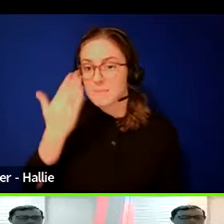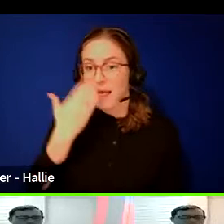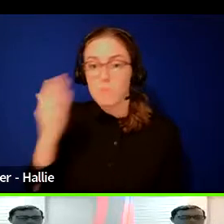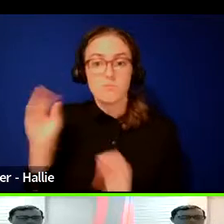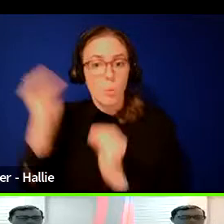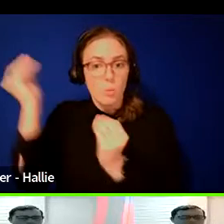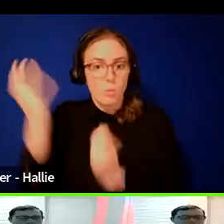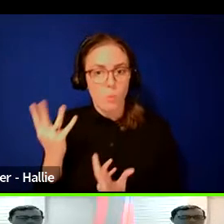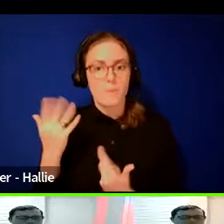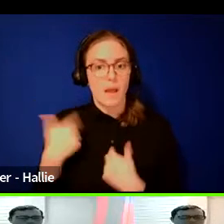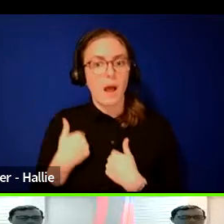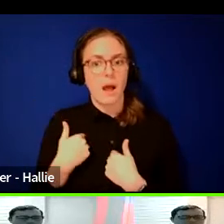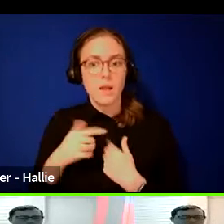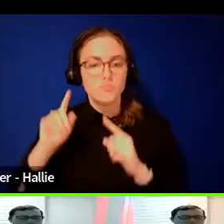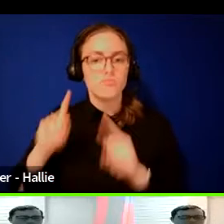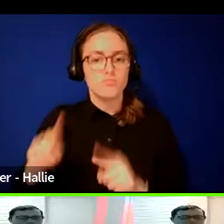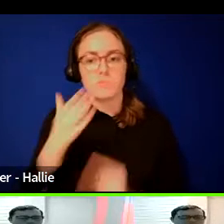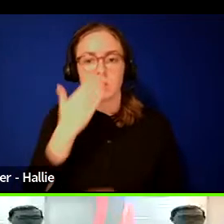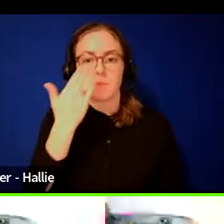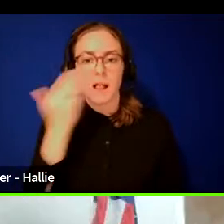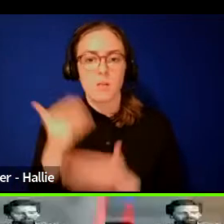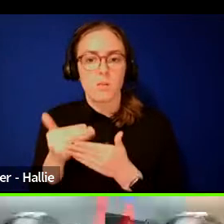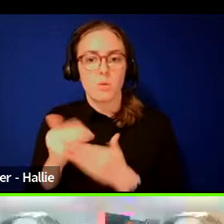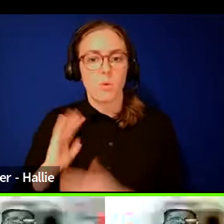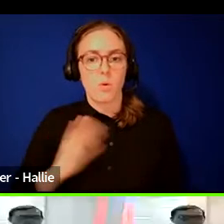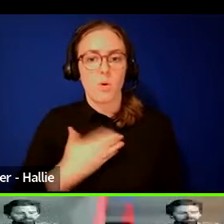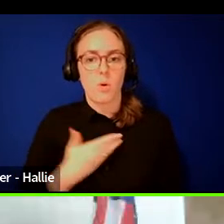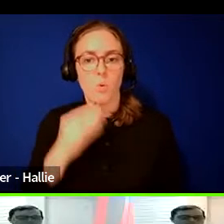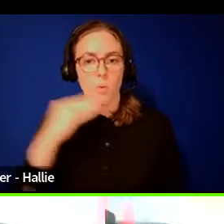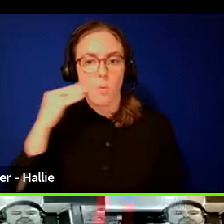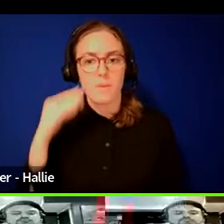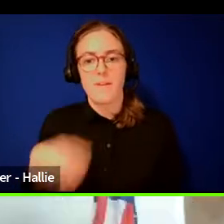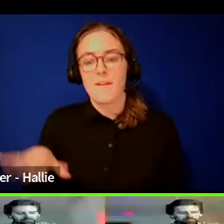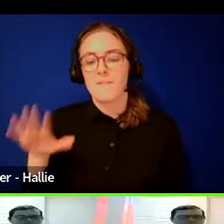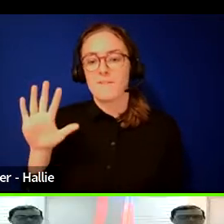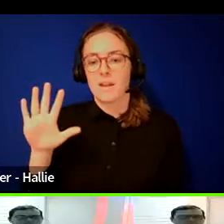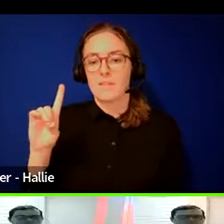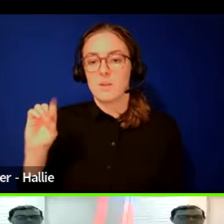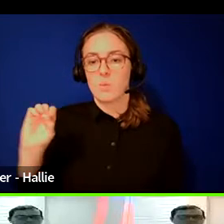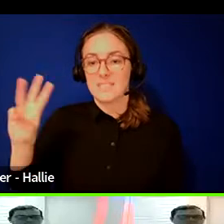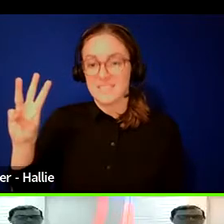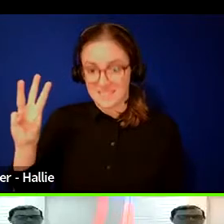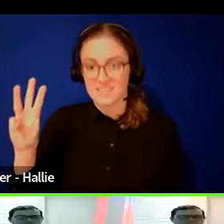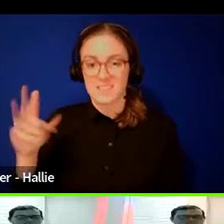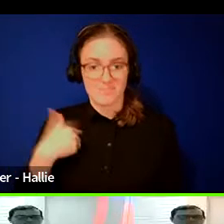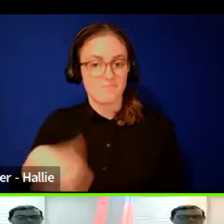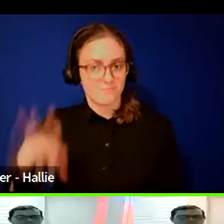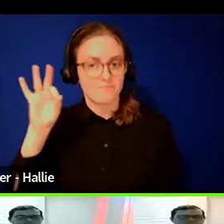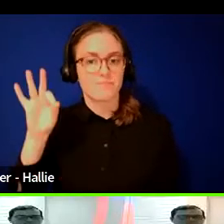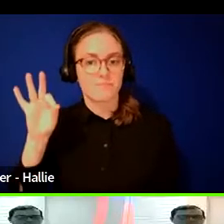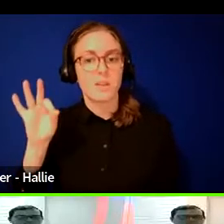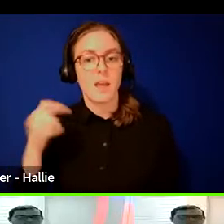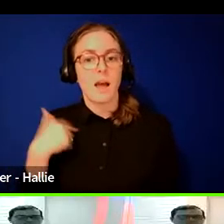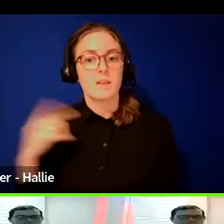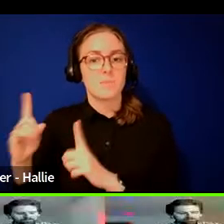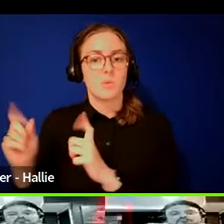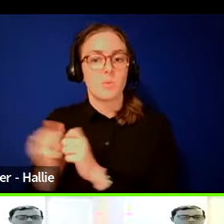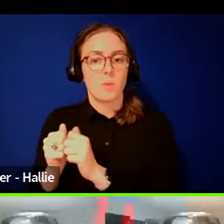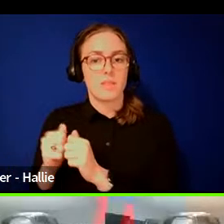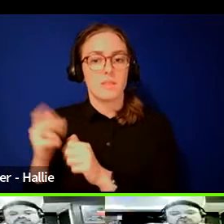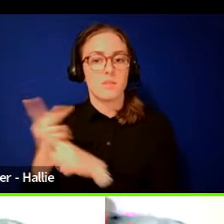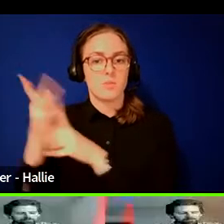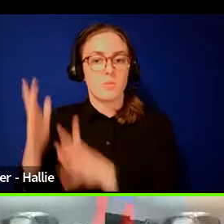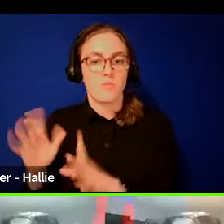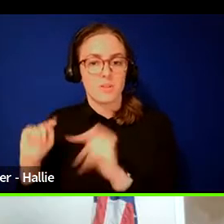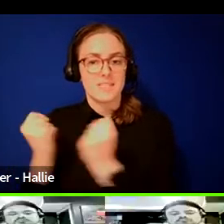to our homes in 5D06 that I was able to speak with the supervisory team